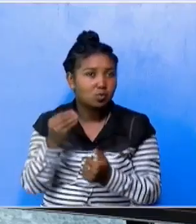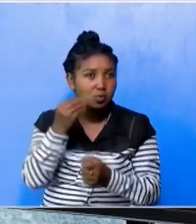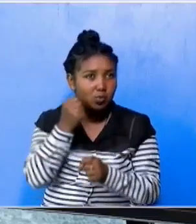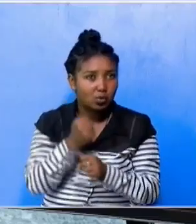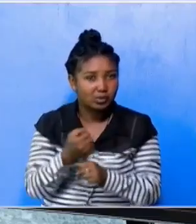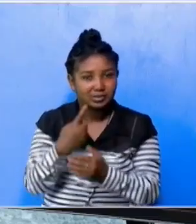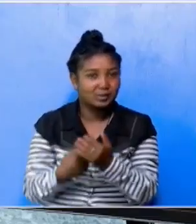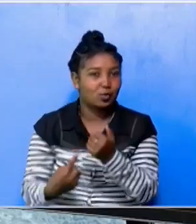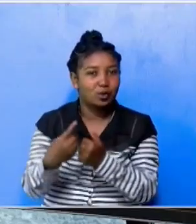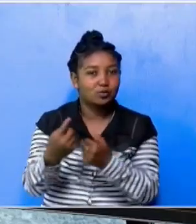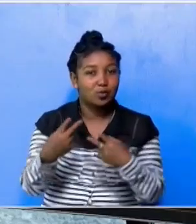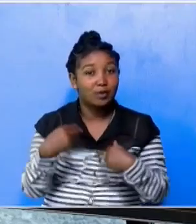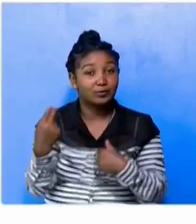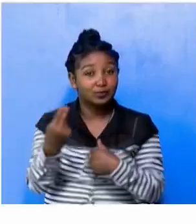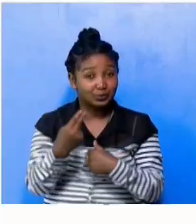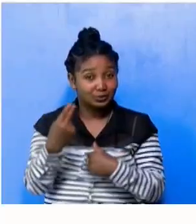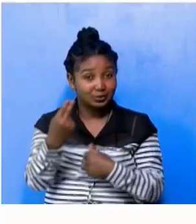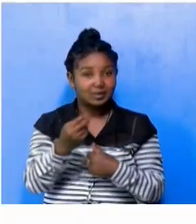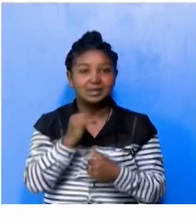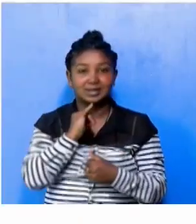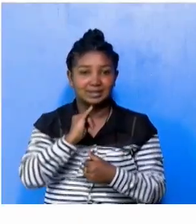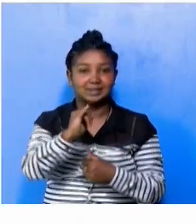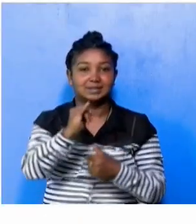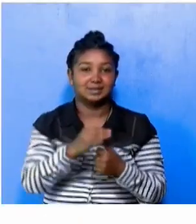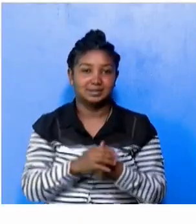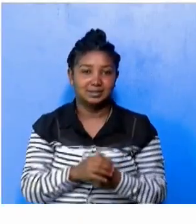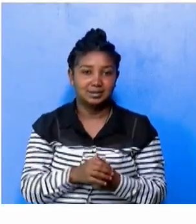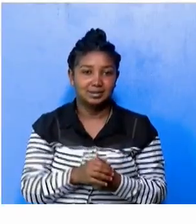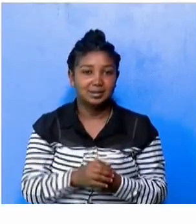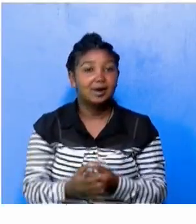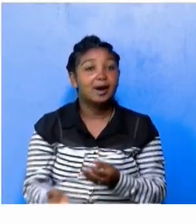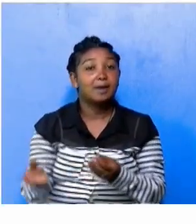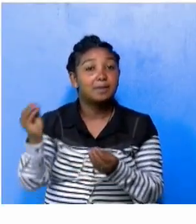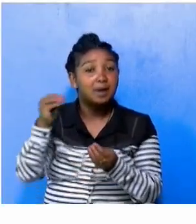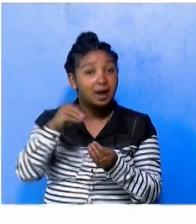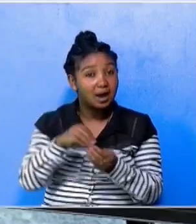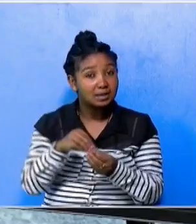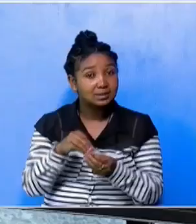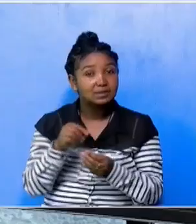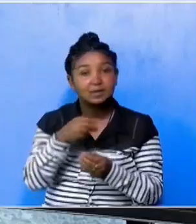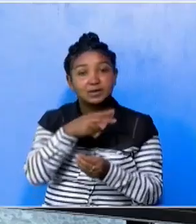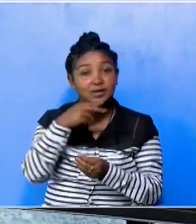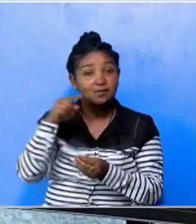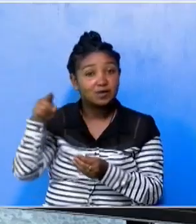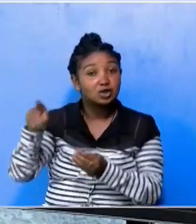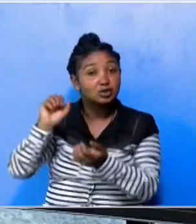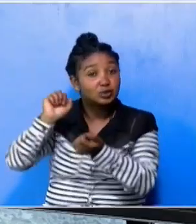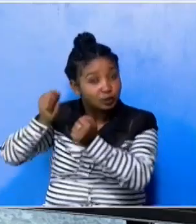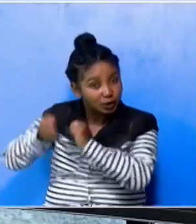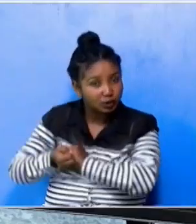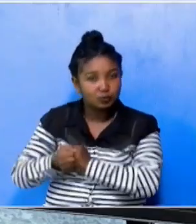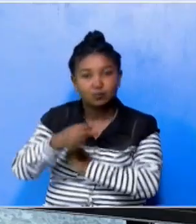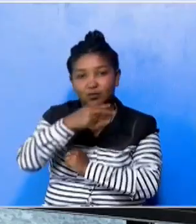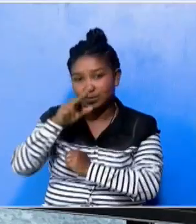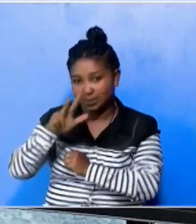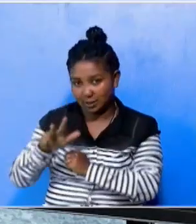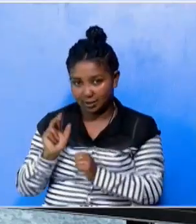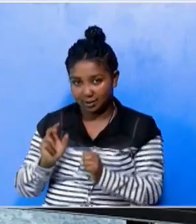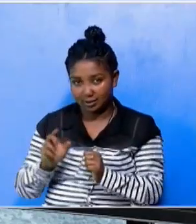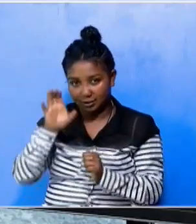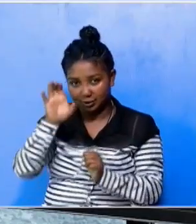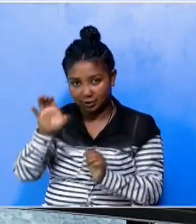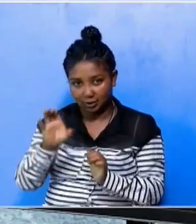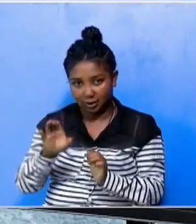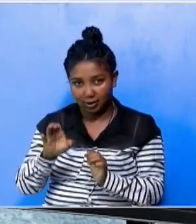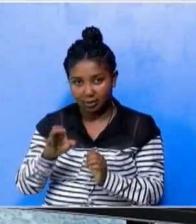to use what? Is. Plus, this verb should be changed into verb 3.